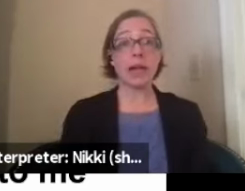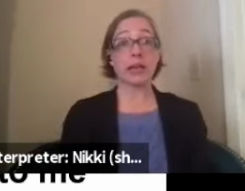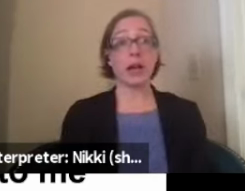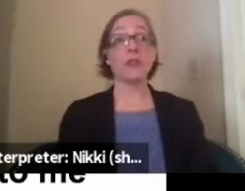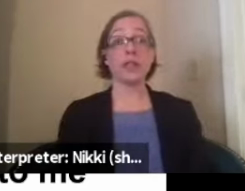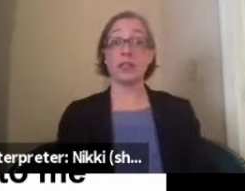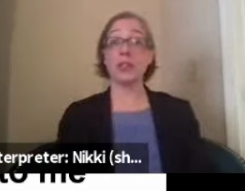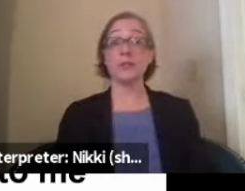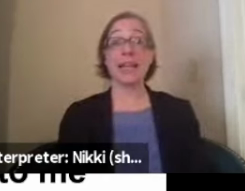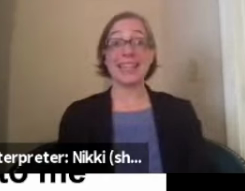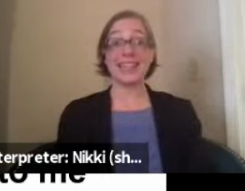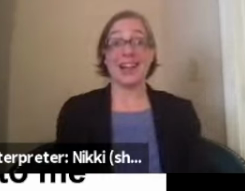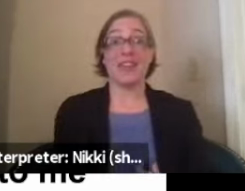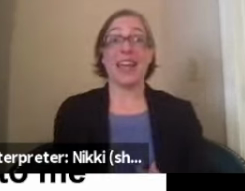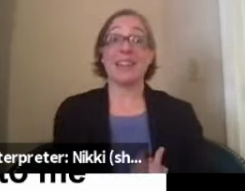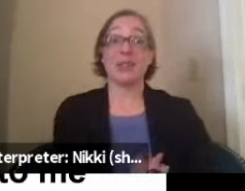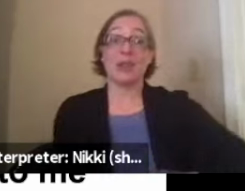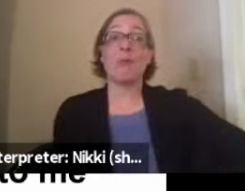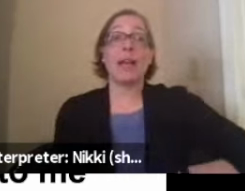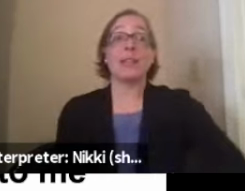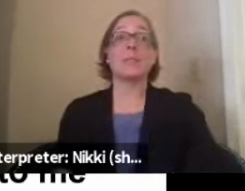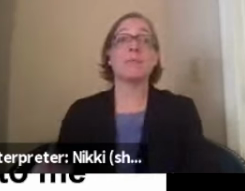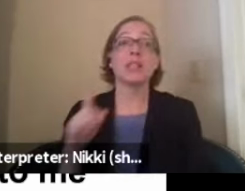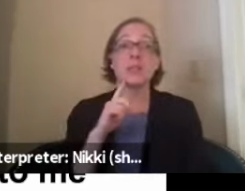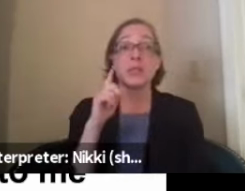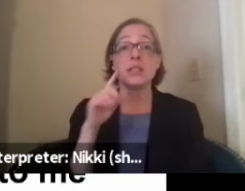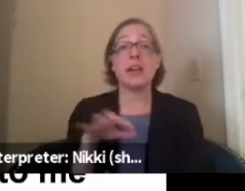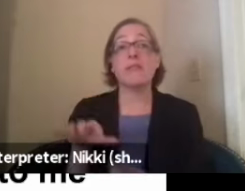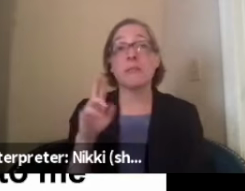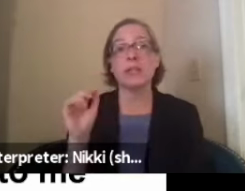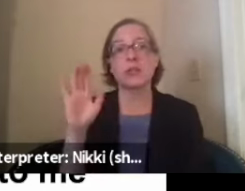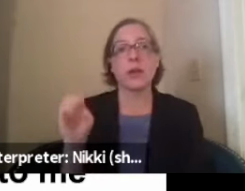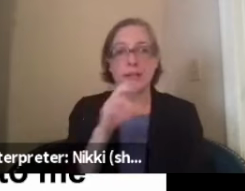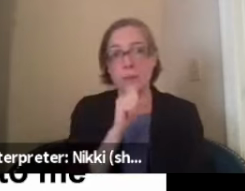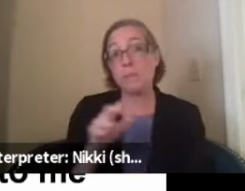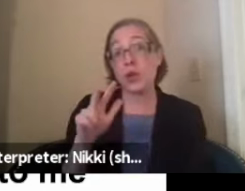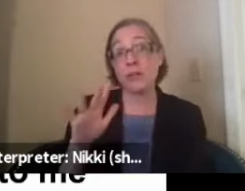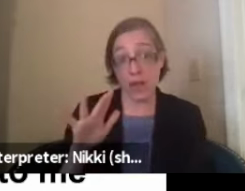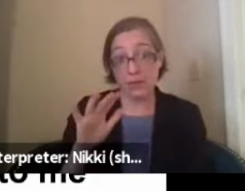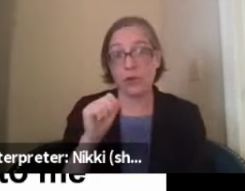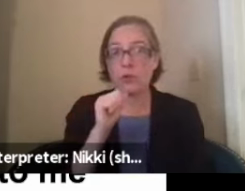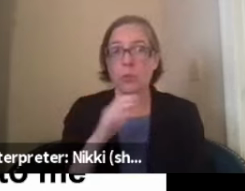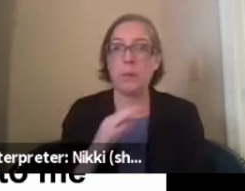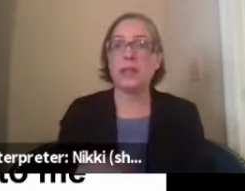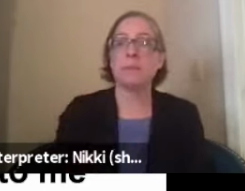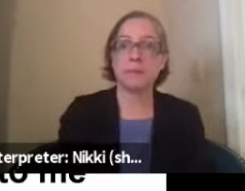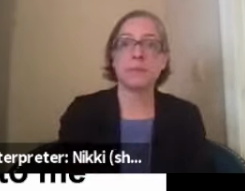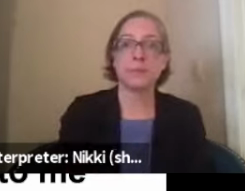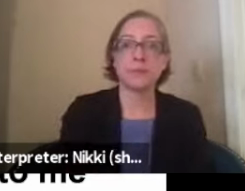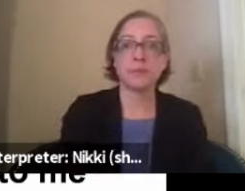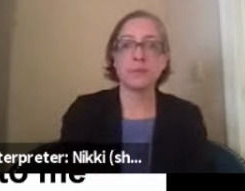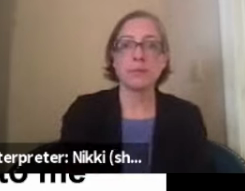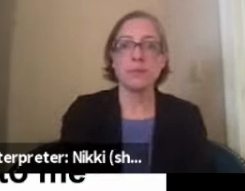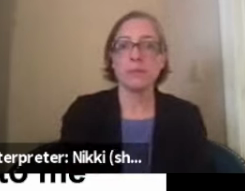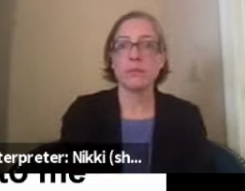including like other things too, like eating healthy and losing weight. This was a deaf, mixed race, 35-year-old woman.